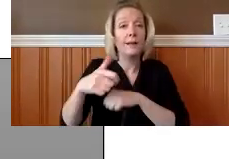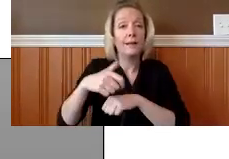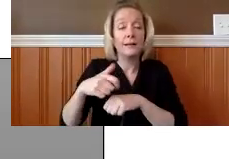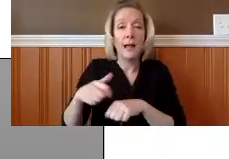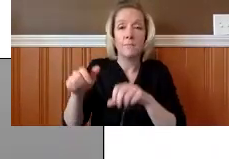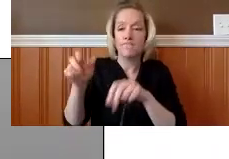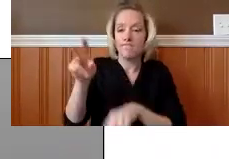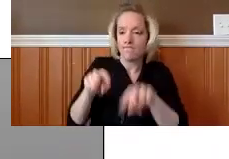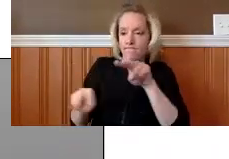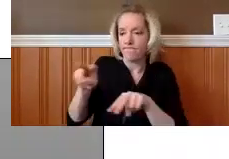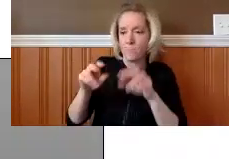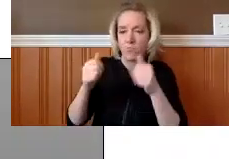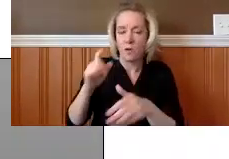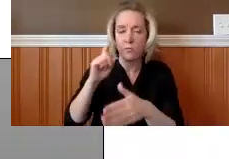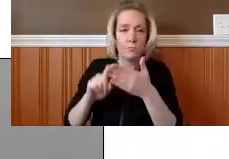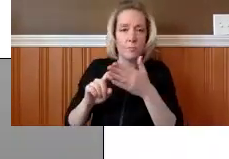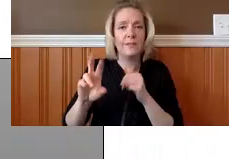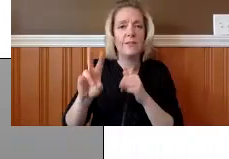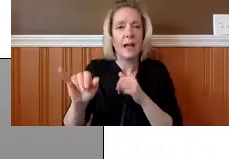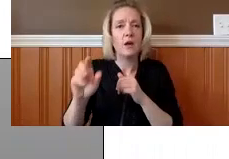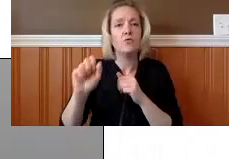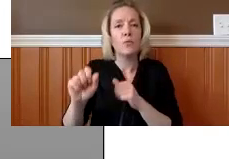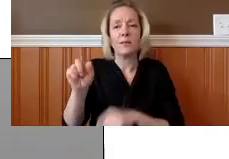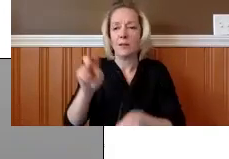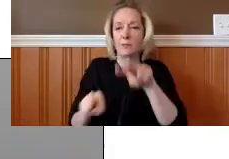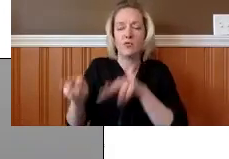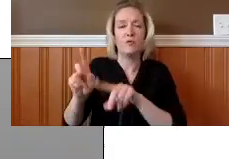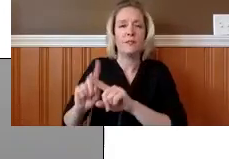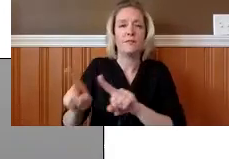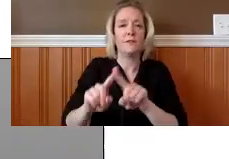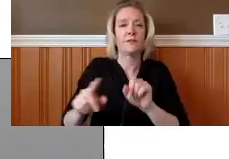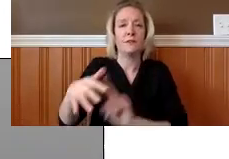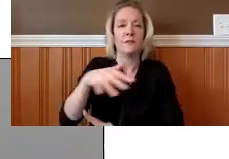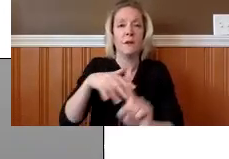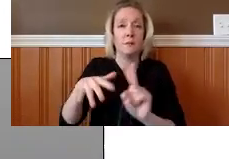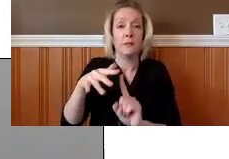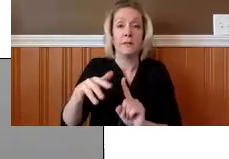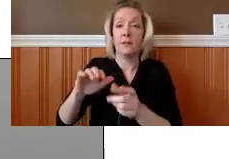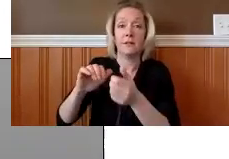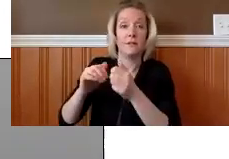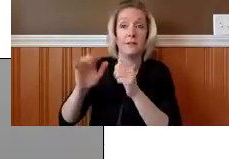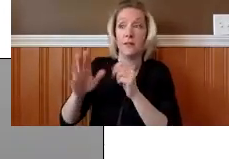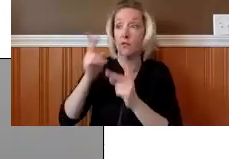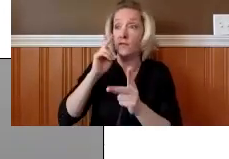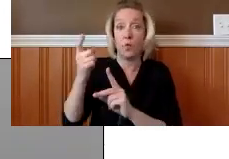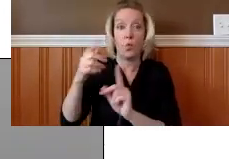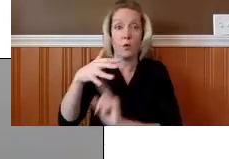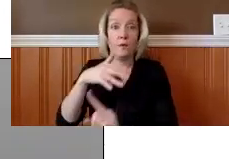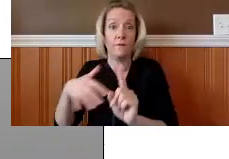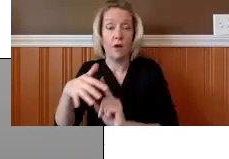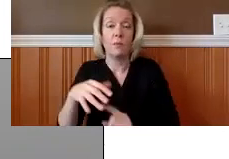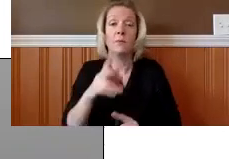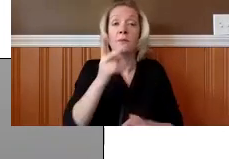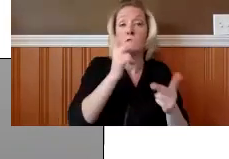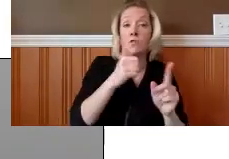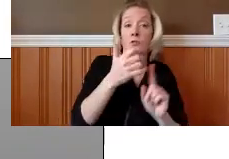in multiple environments, because the way they use their vision in one environment might be completely different than the way they use it